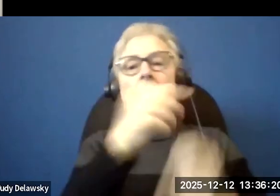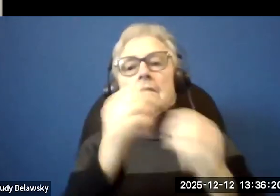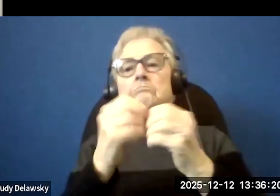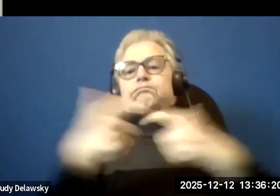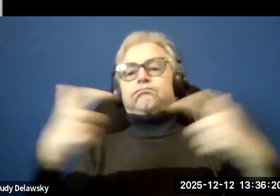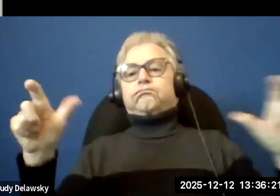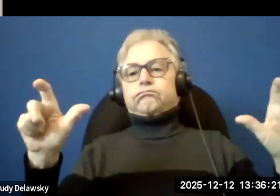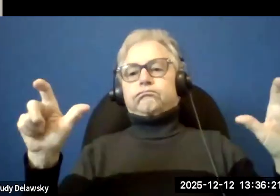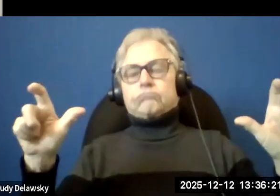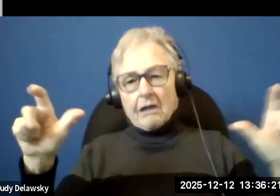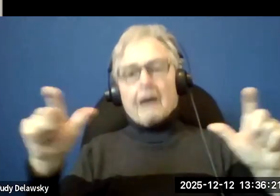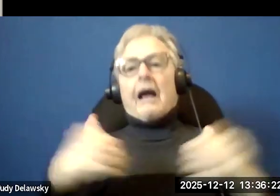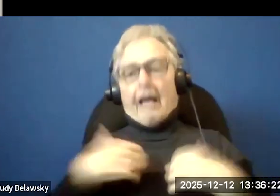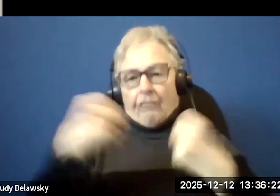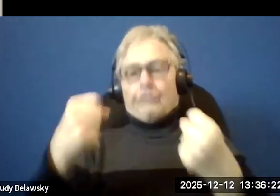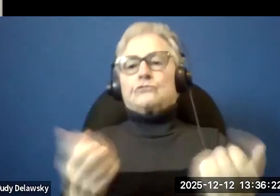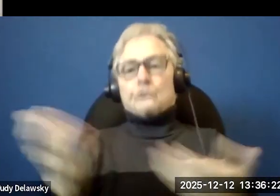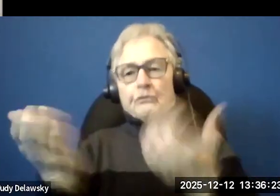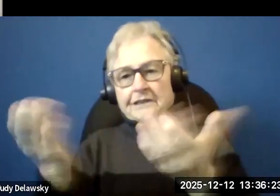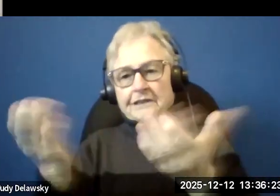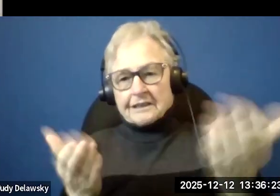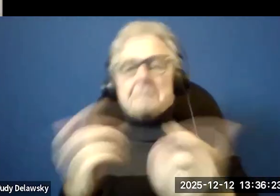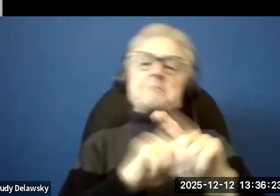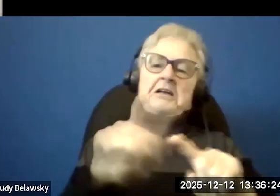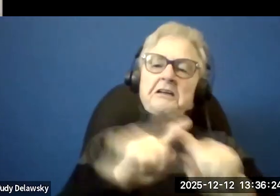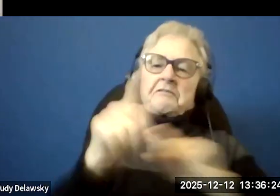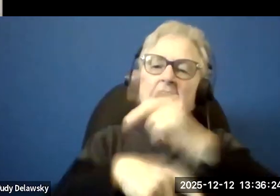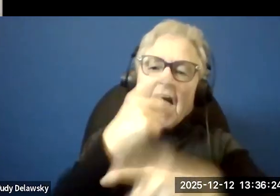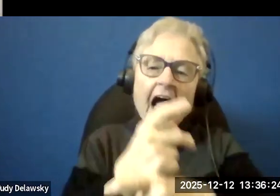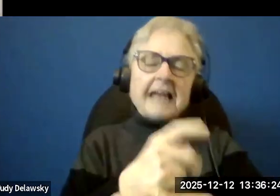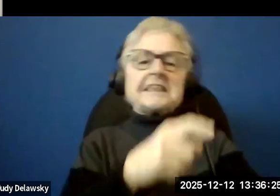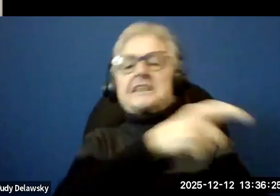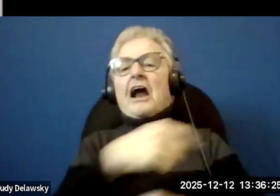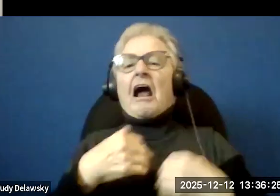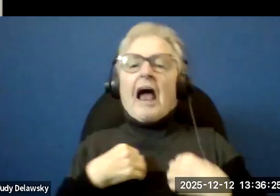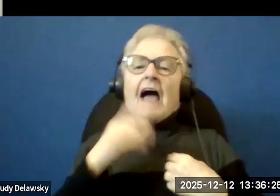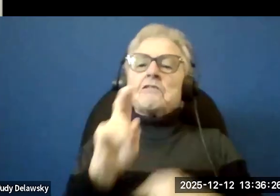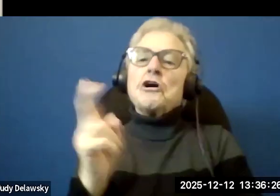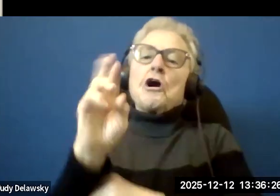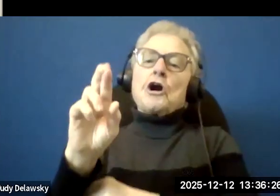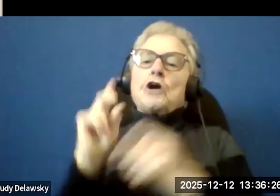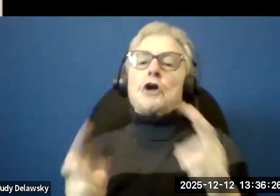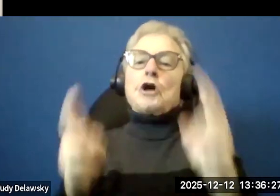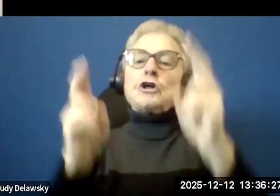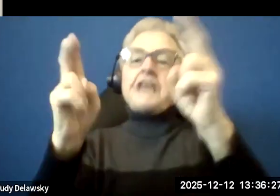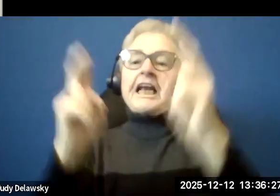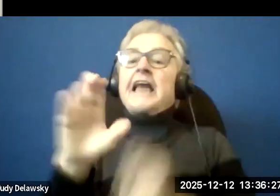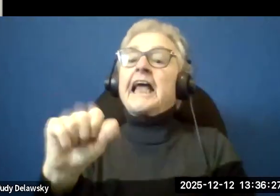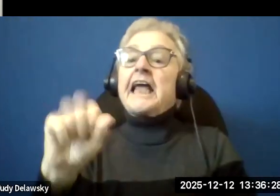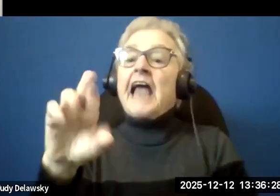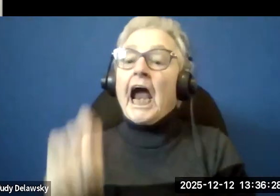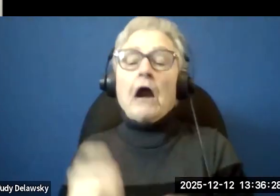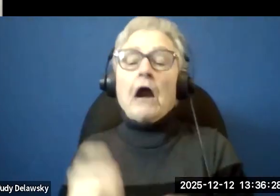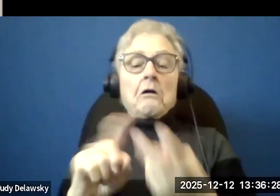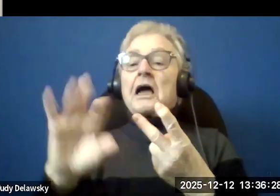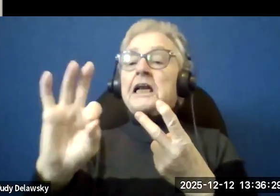a lot of different types of health services. Do I go to an urgent care? Do I call 911? Do I try and find a walk-in? And so that's where those